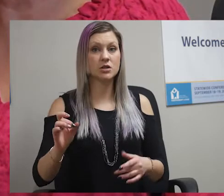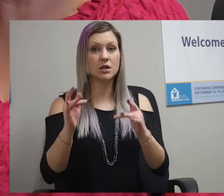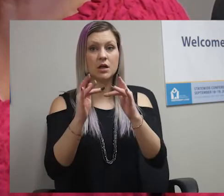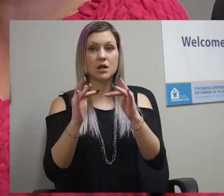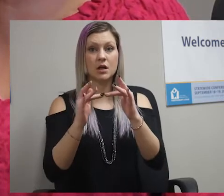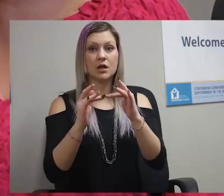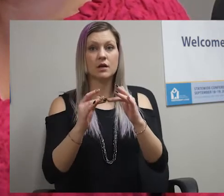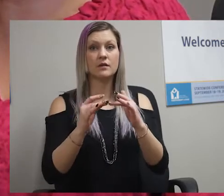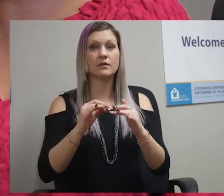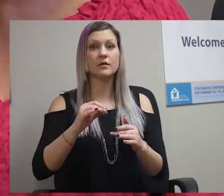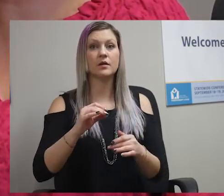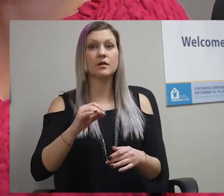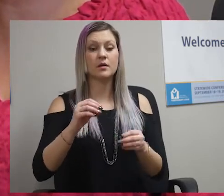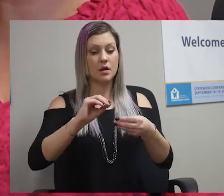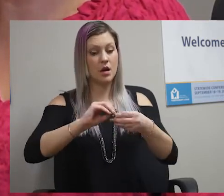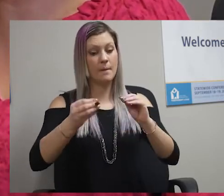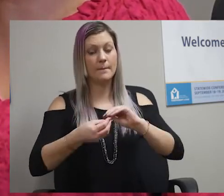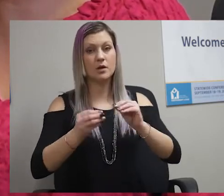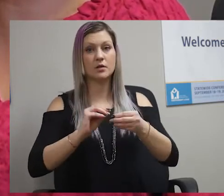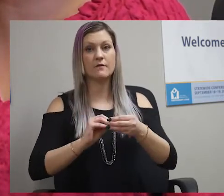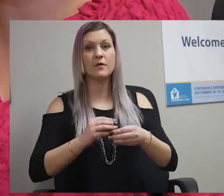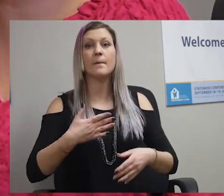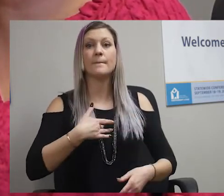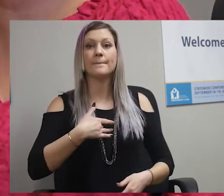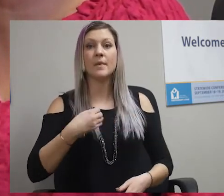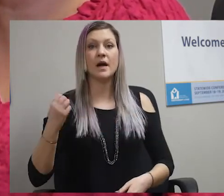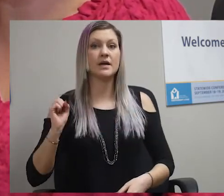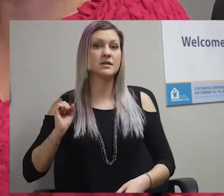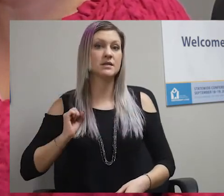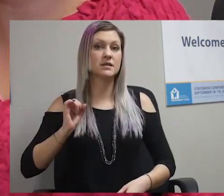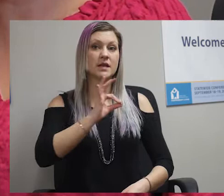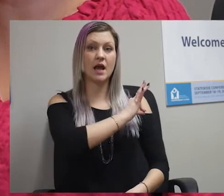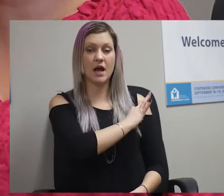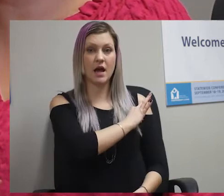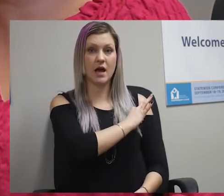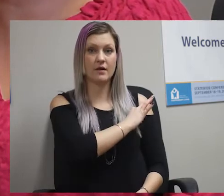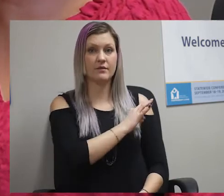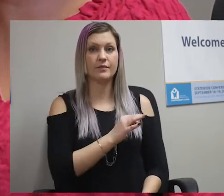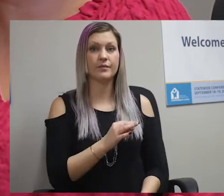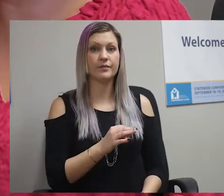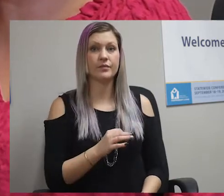staff, so that if something happens and I'm expecting them to come to work and they're late and